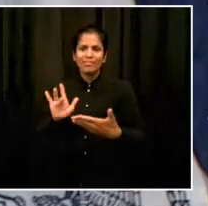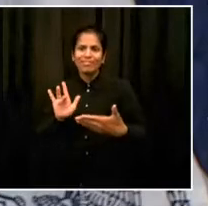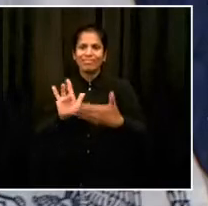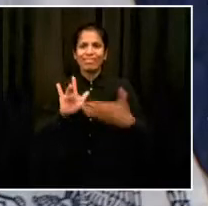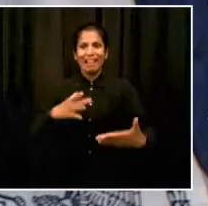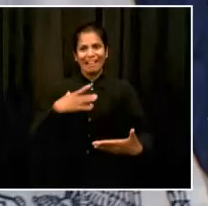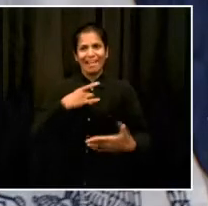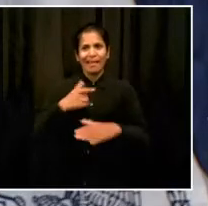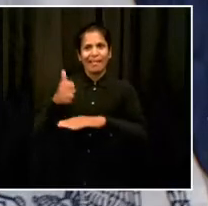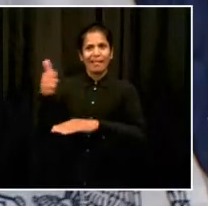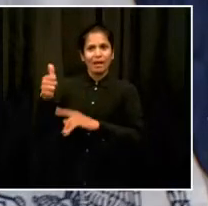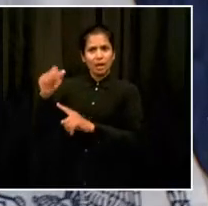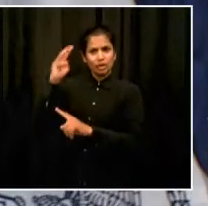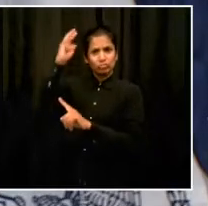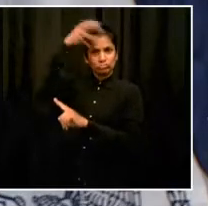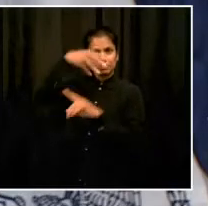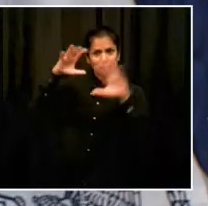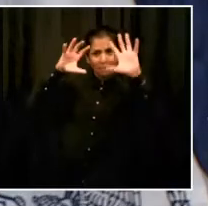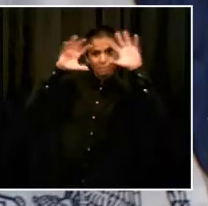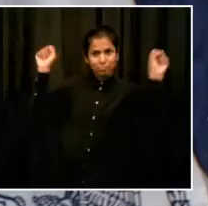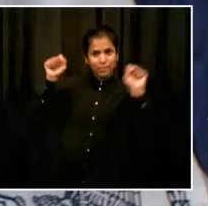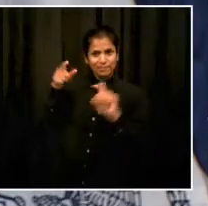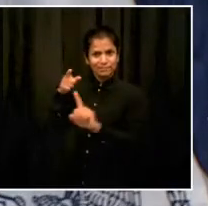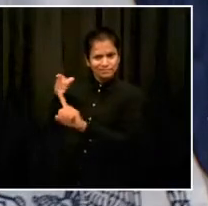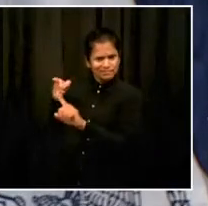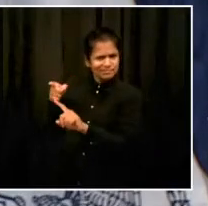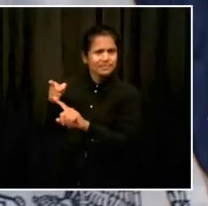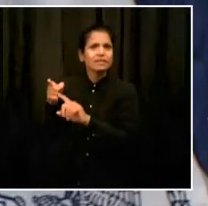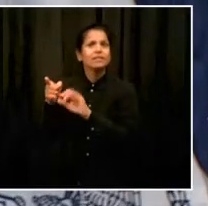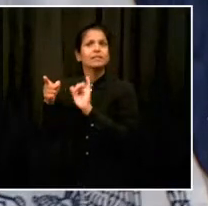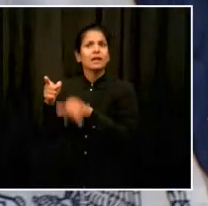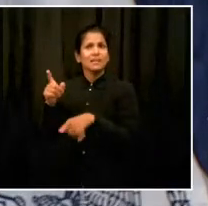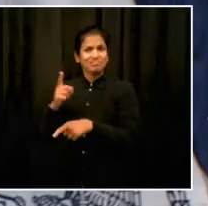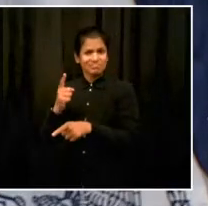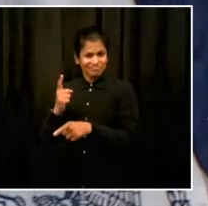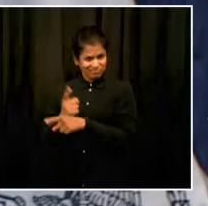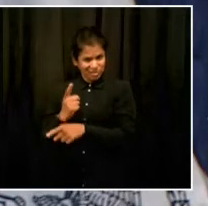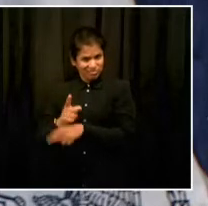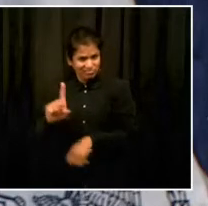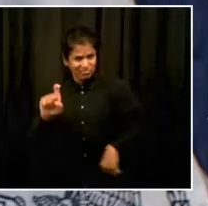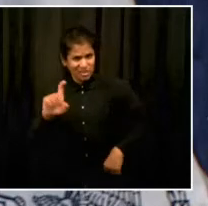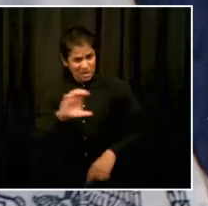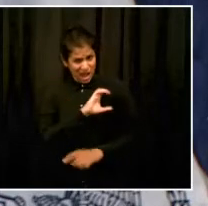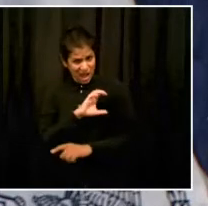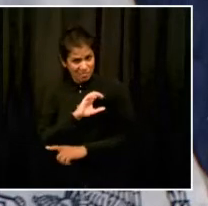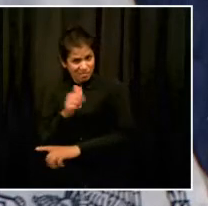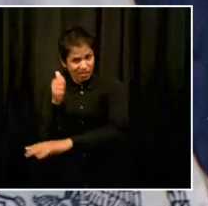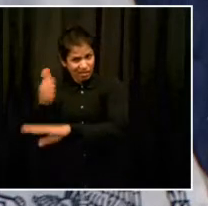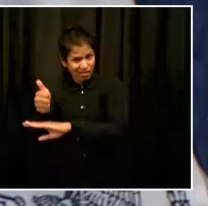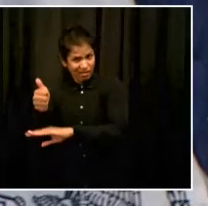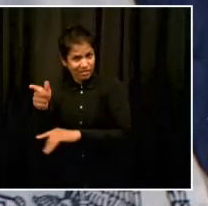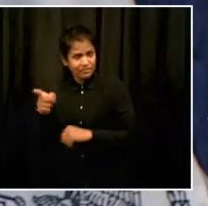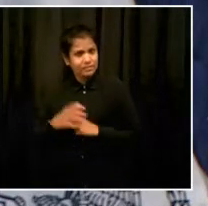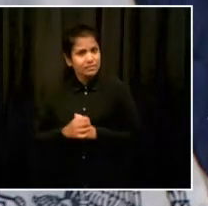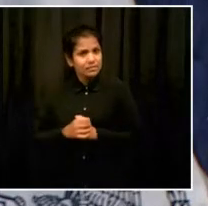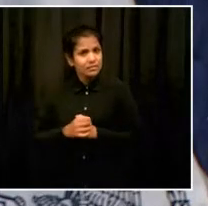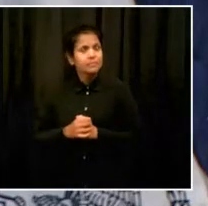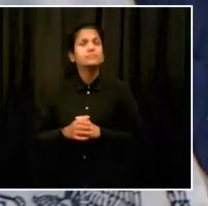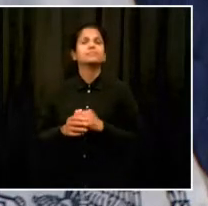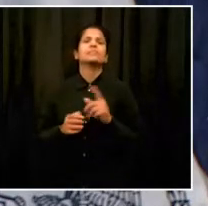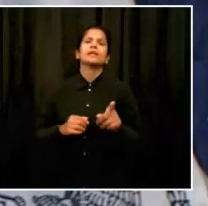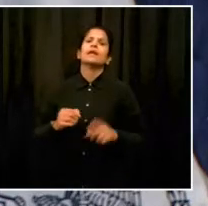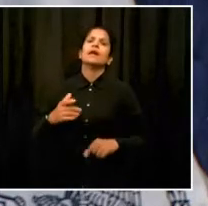Well, it's the first time hearing of it, and there's no place for a precinct Twitter